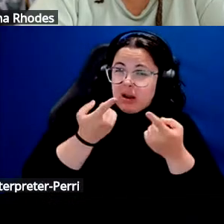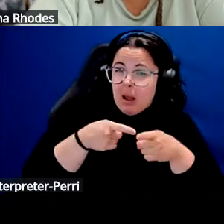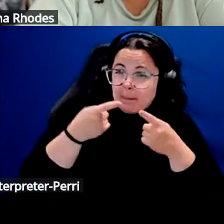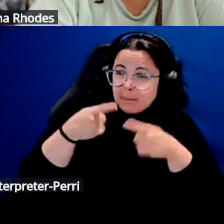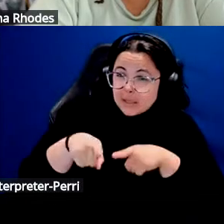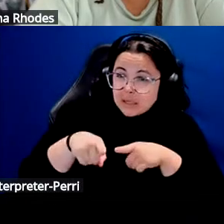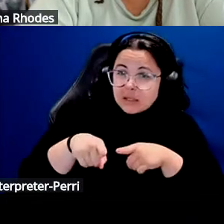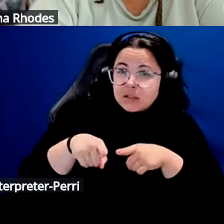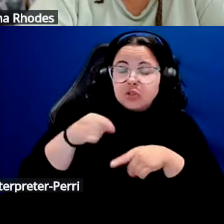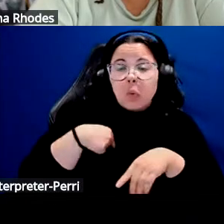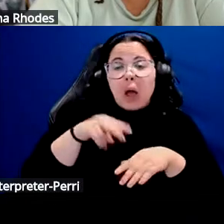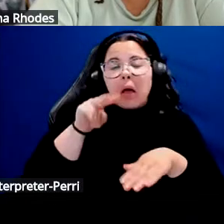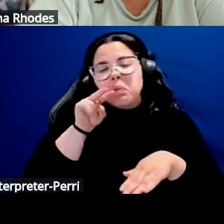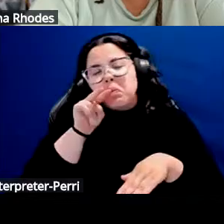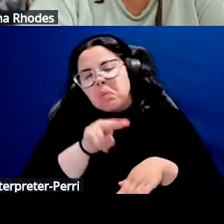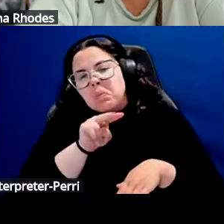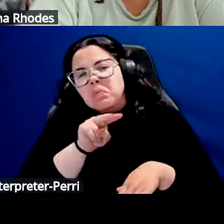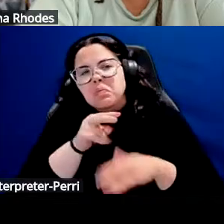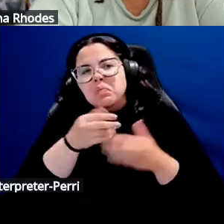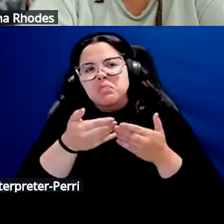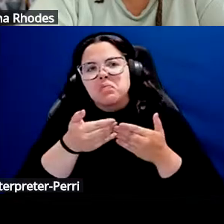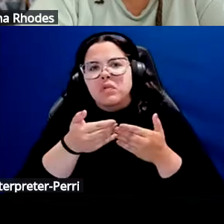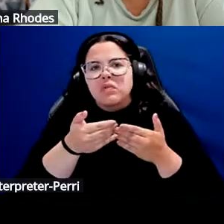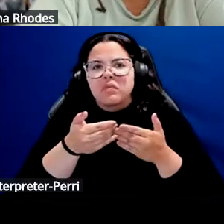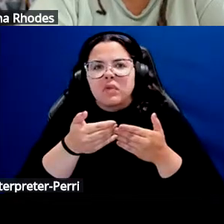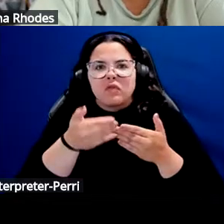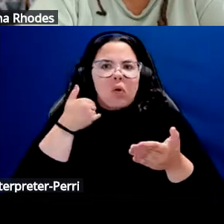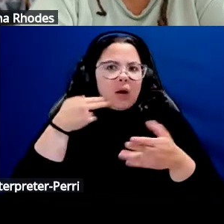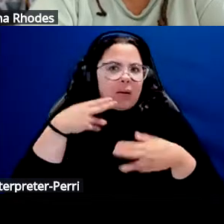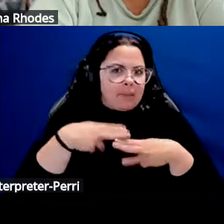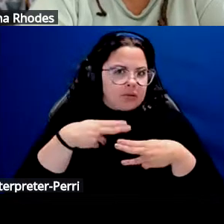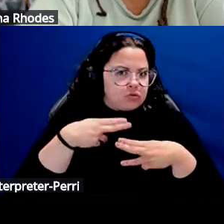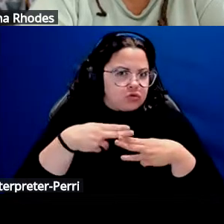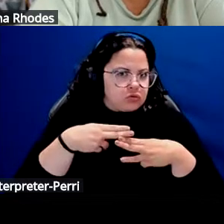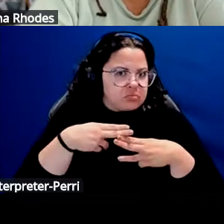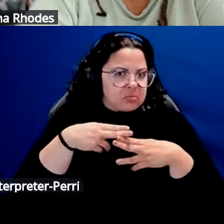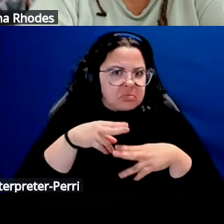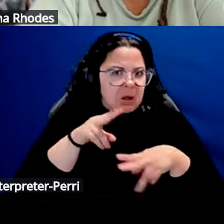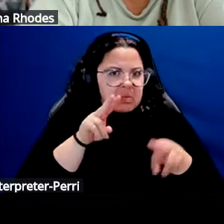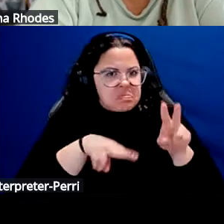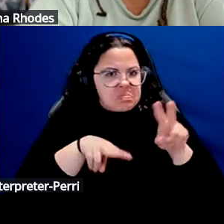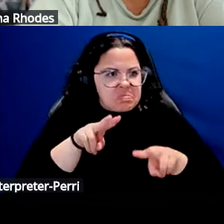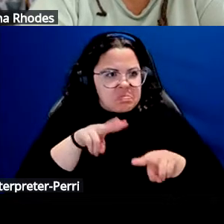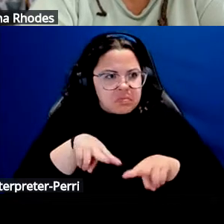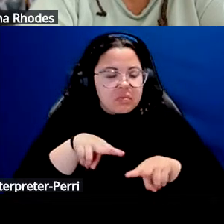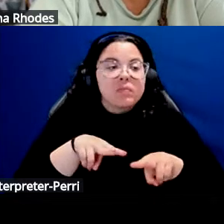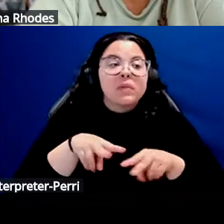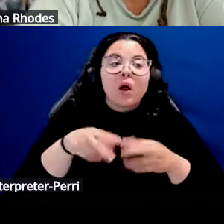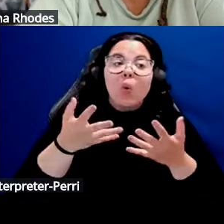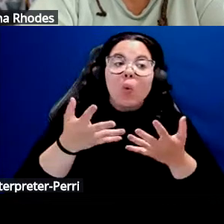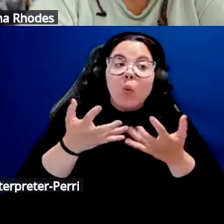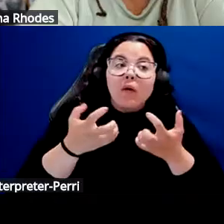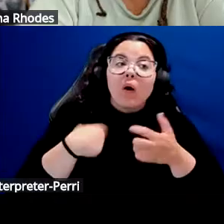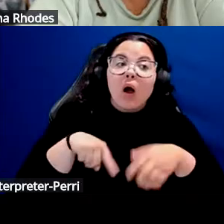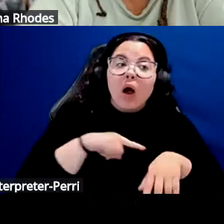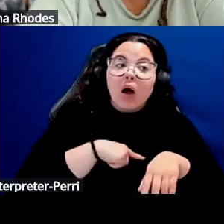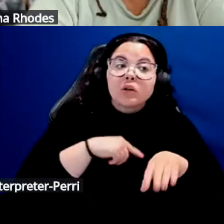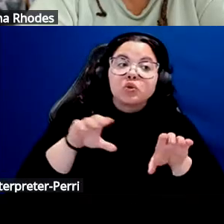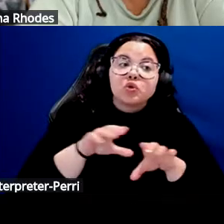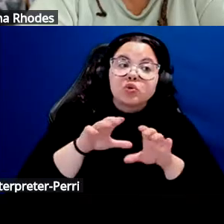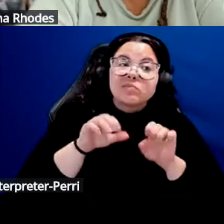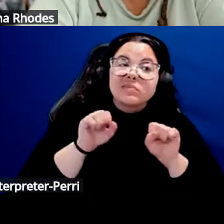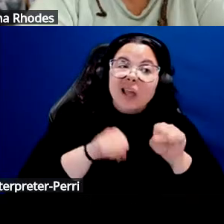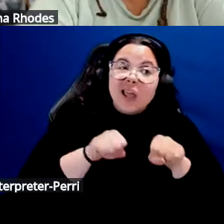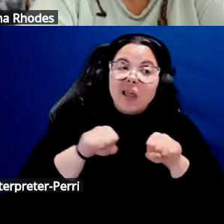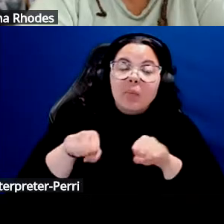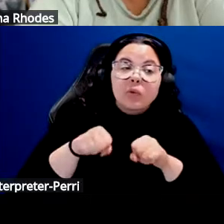So I looked into these things before I even mention it. What I would like for us to do is be able to figure